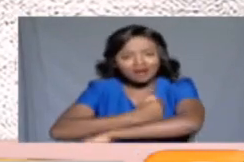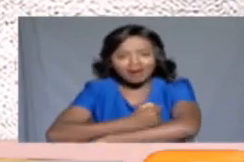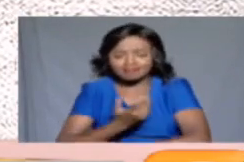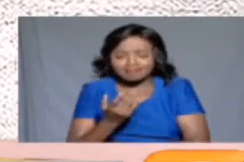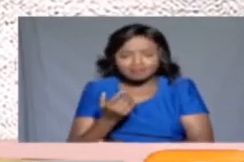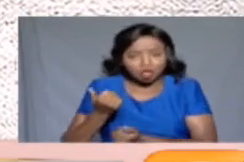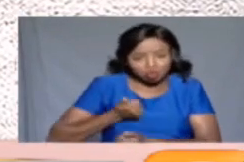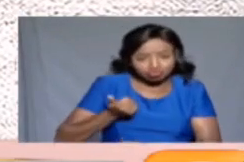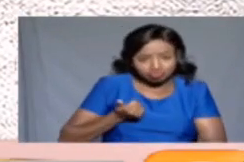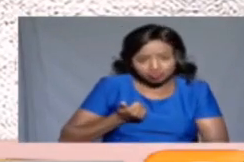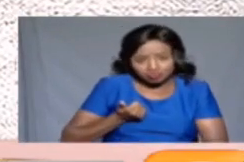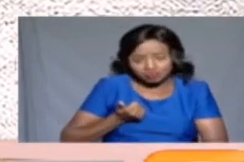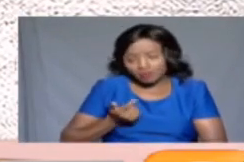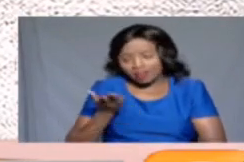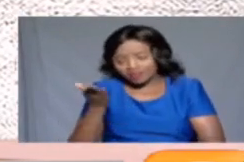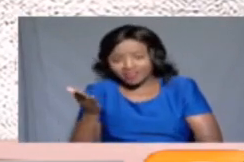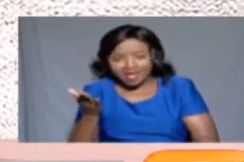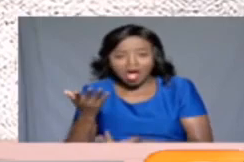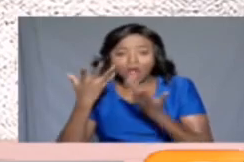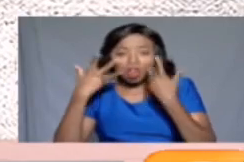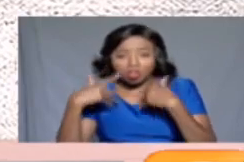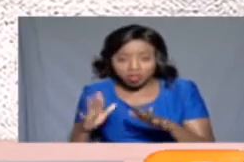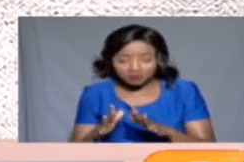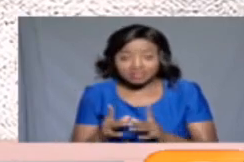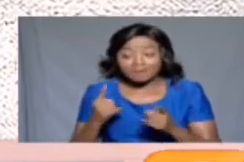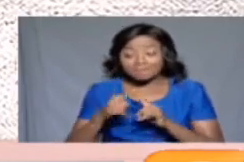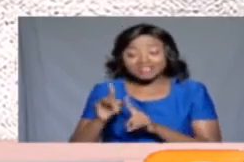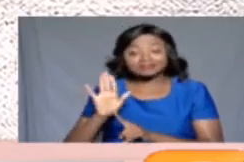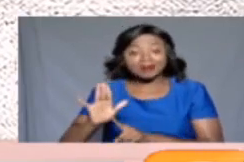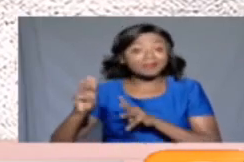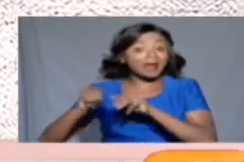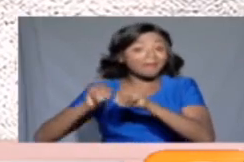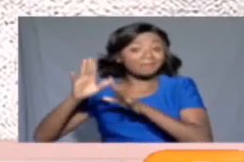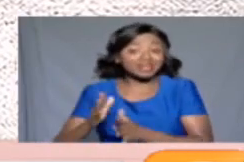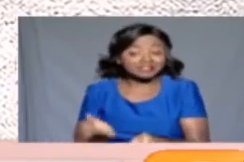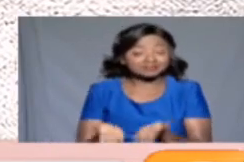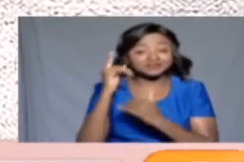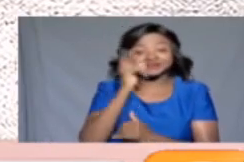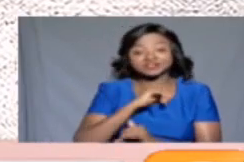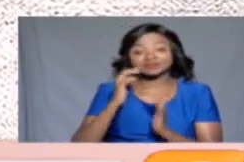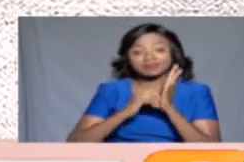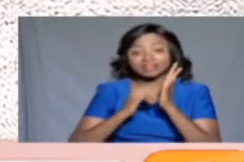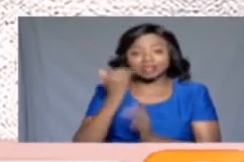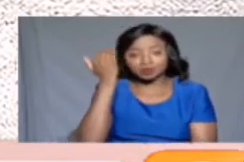Raquel Muigai now reports, the school's manager, John Musyoki, was arraigned in Machakos.